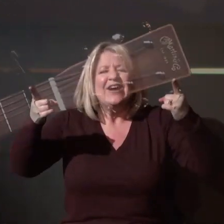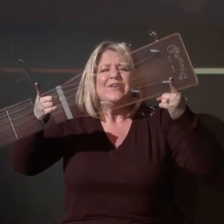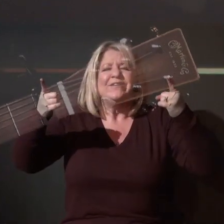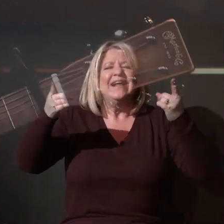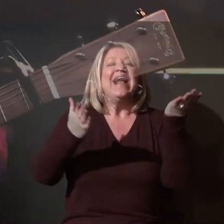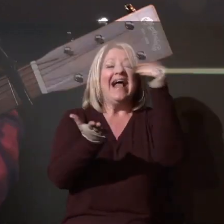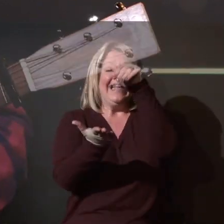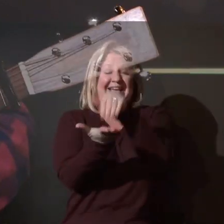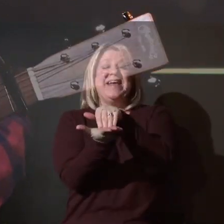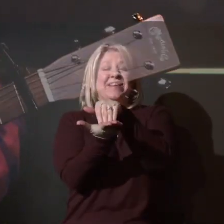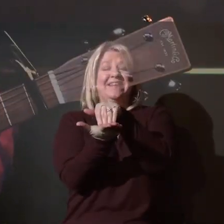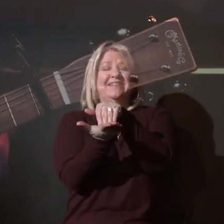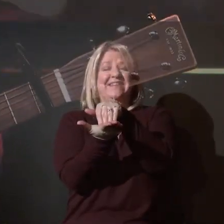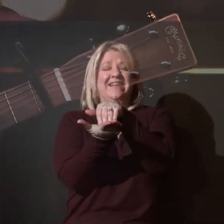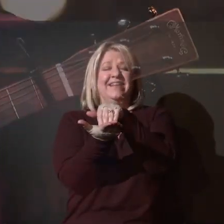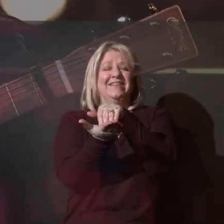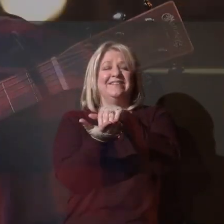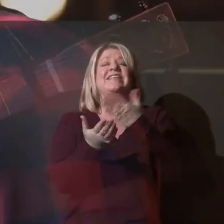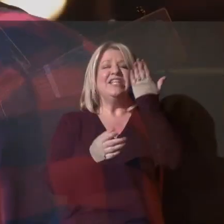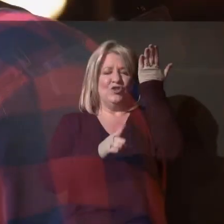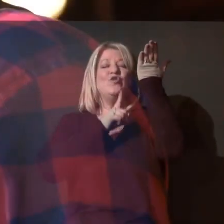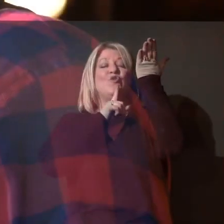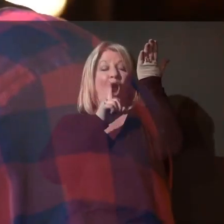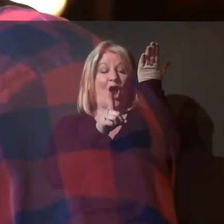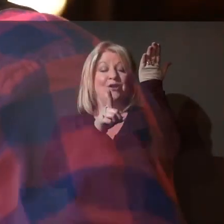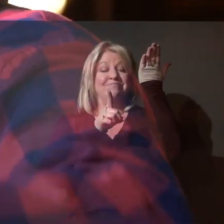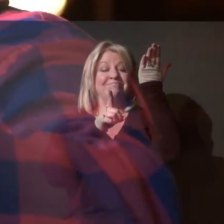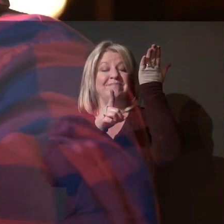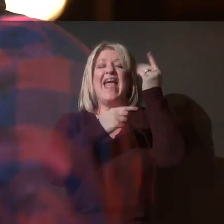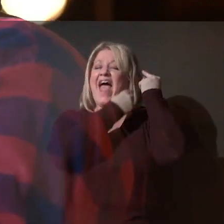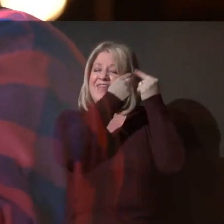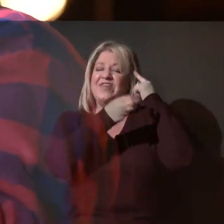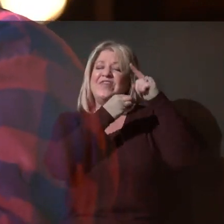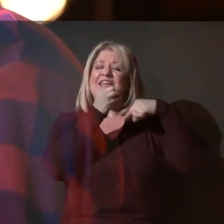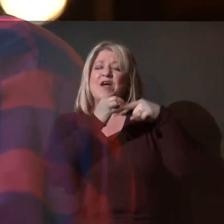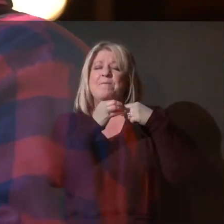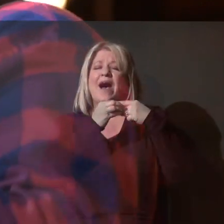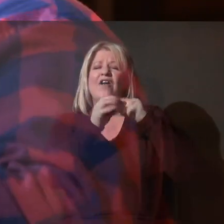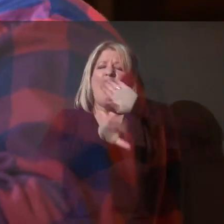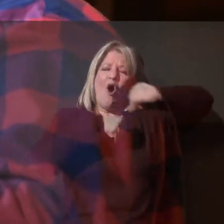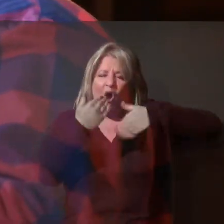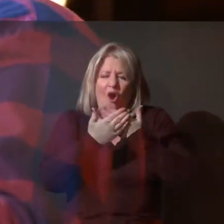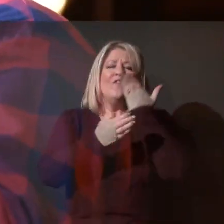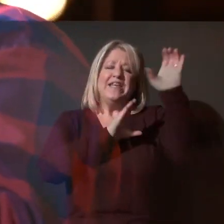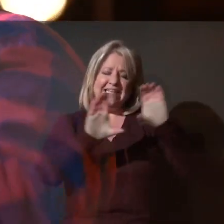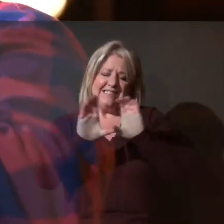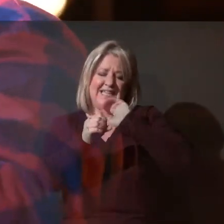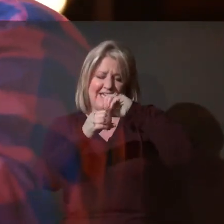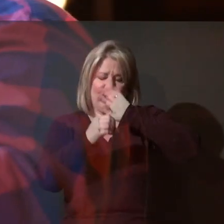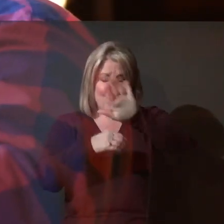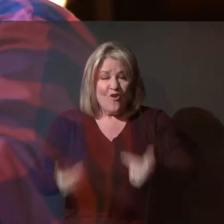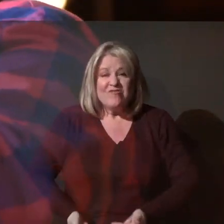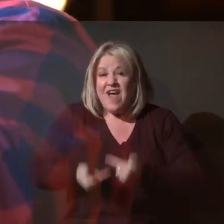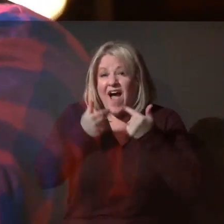with me one more time, that is who you are. And just think of what he's done for you. Think of what he's done in your